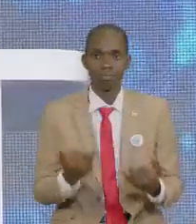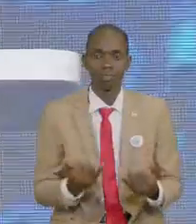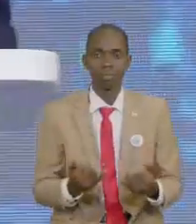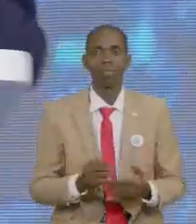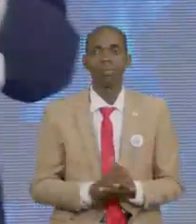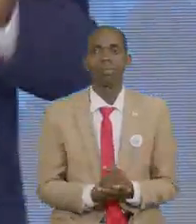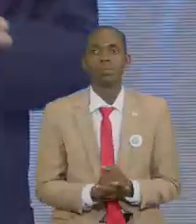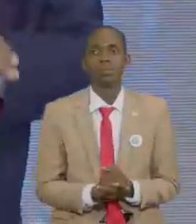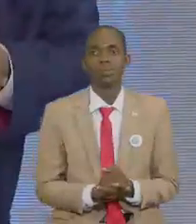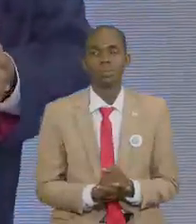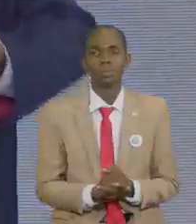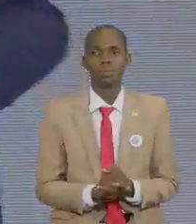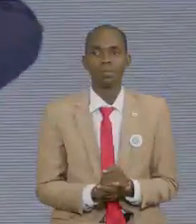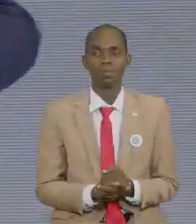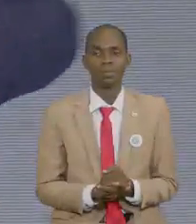Next part.